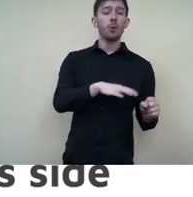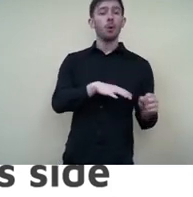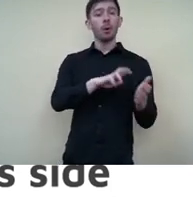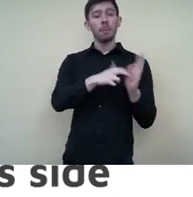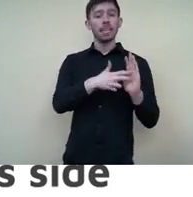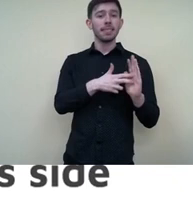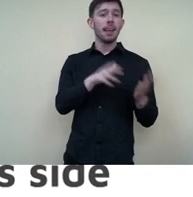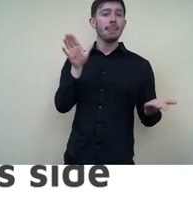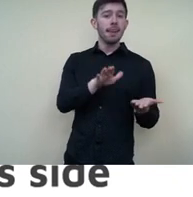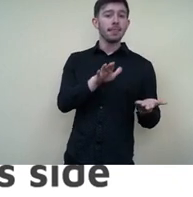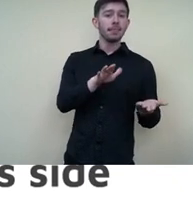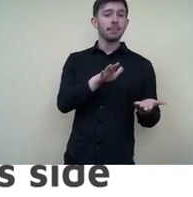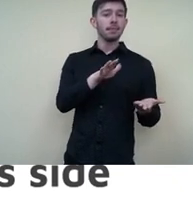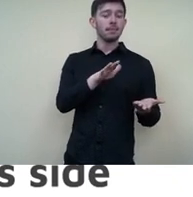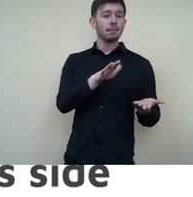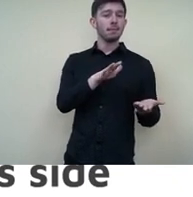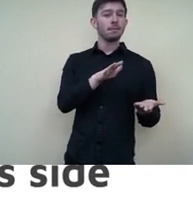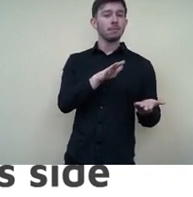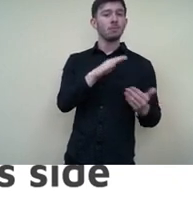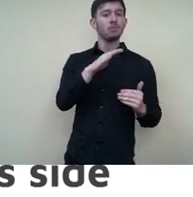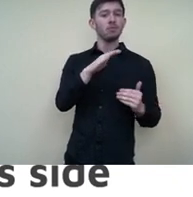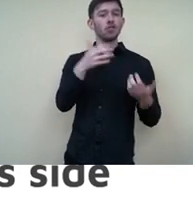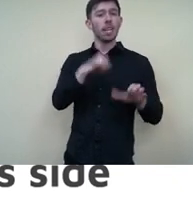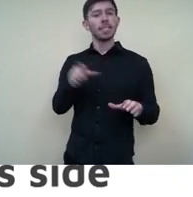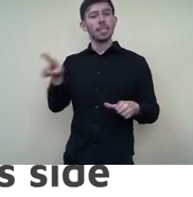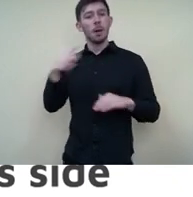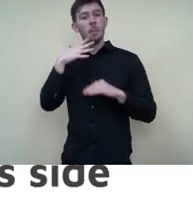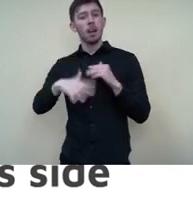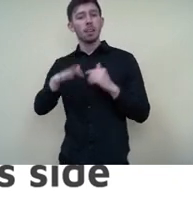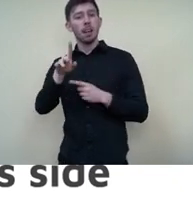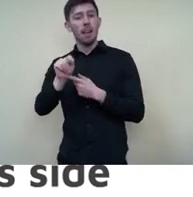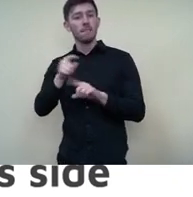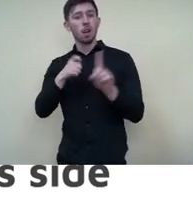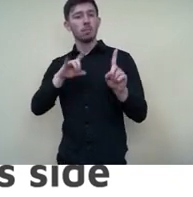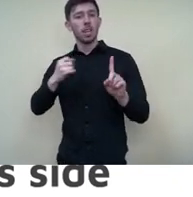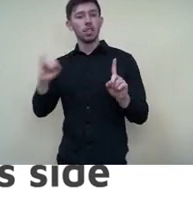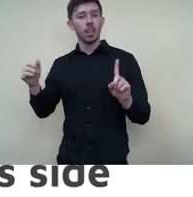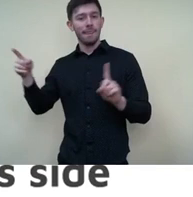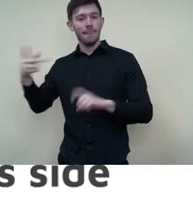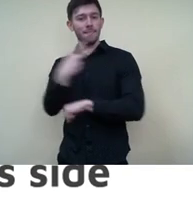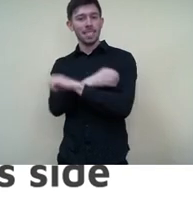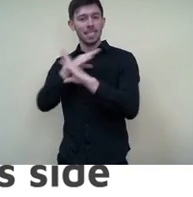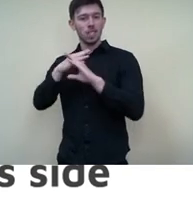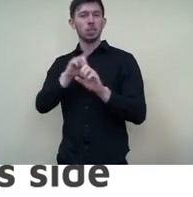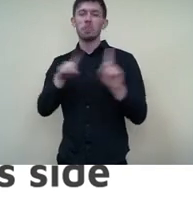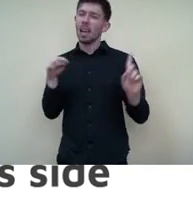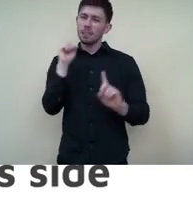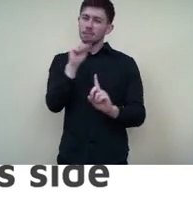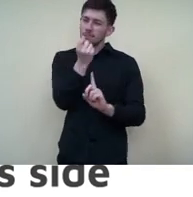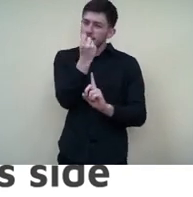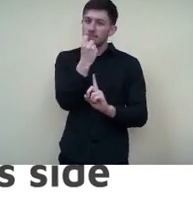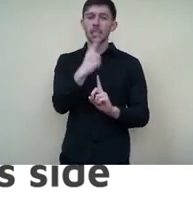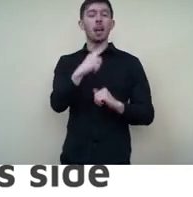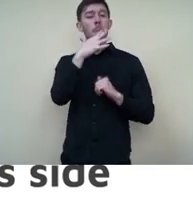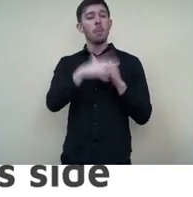a smaller chance of getting a blood clot from the J&J vaccine. However, there's an important distinction in this statement, which is that the